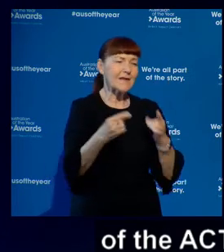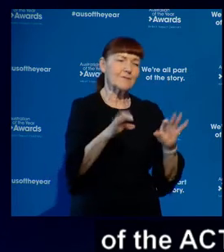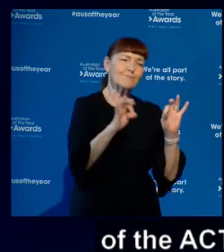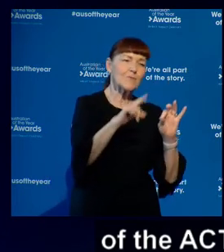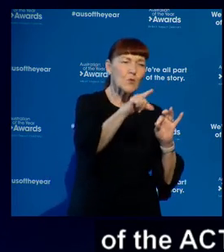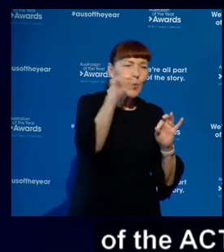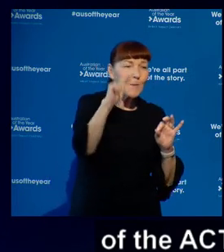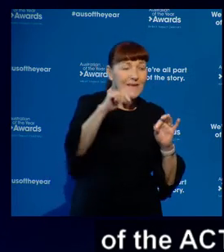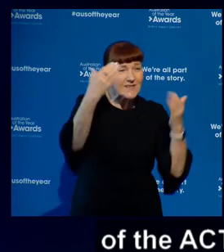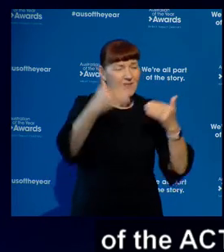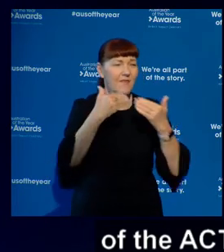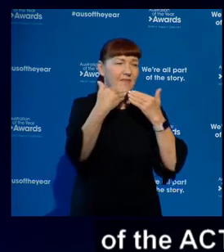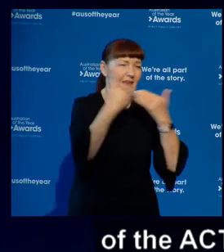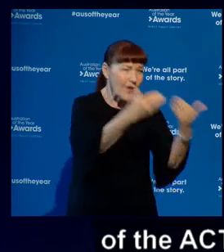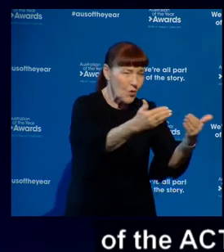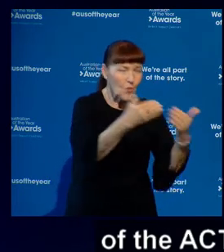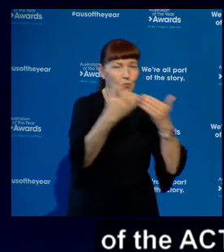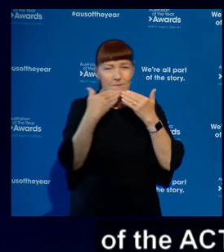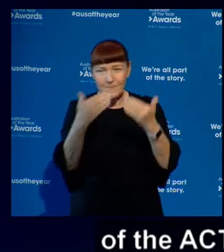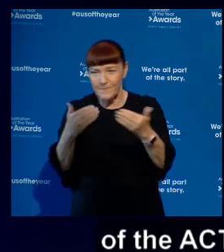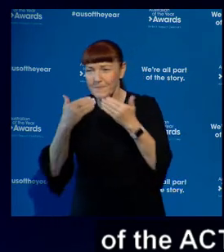tonight, thank you.